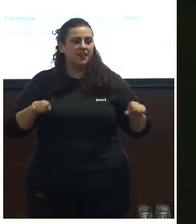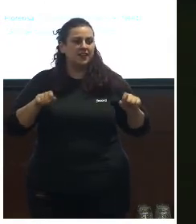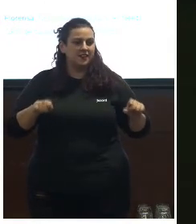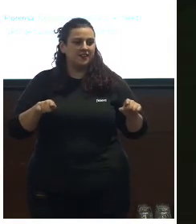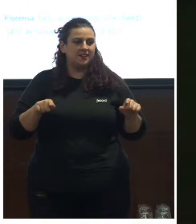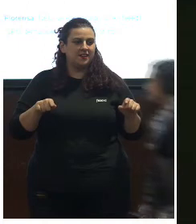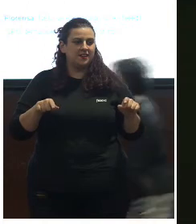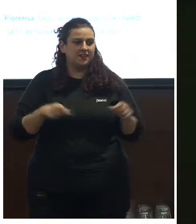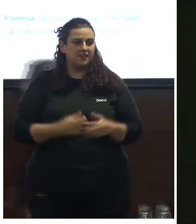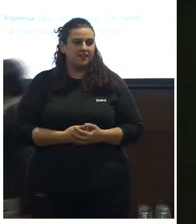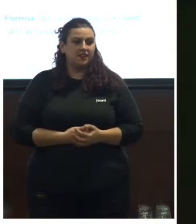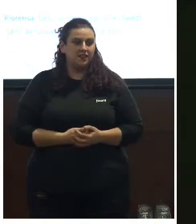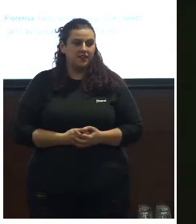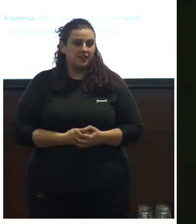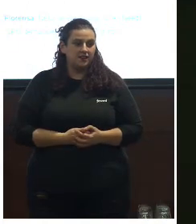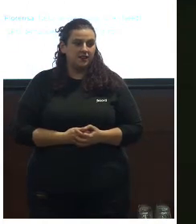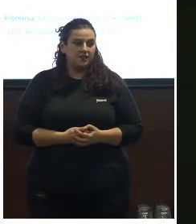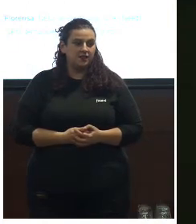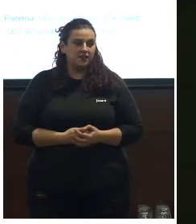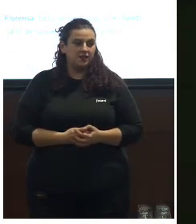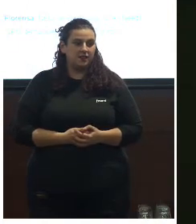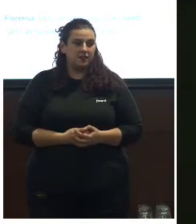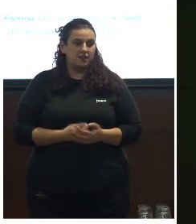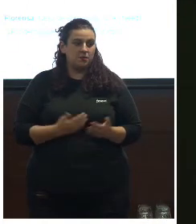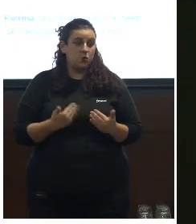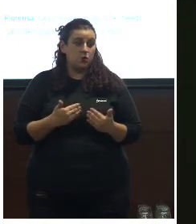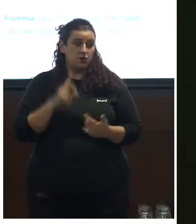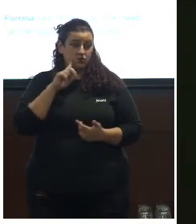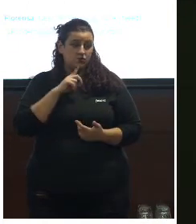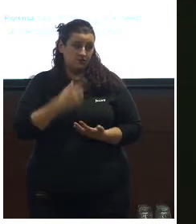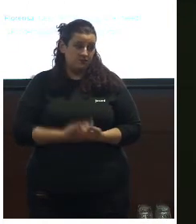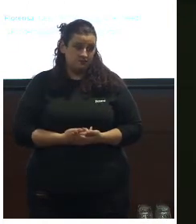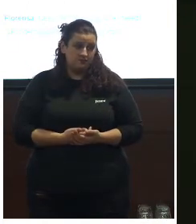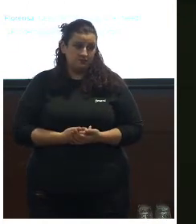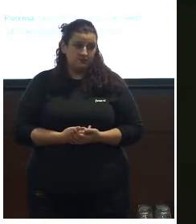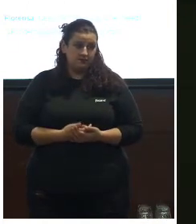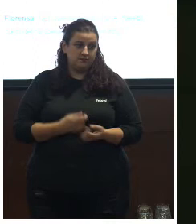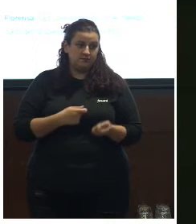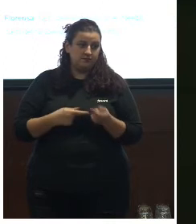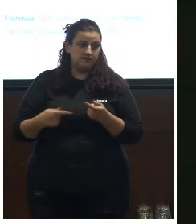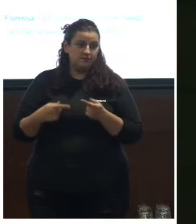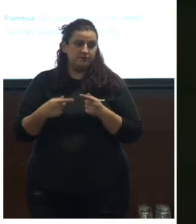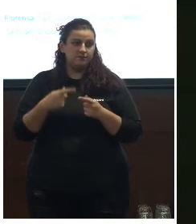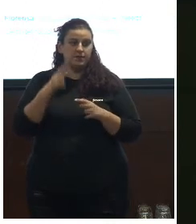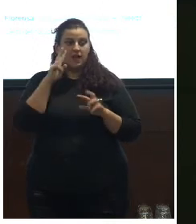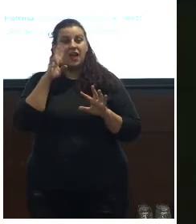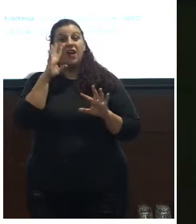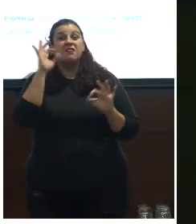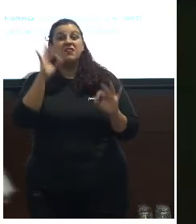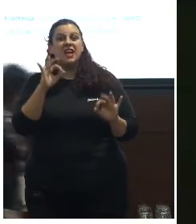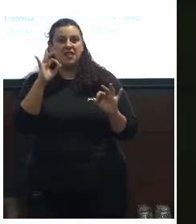mundo. Lugares inspeccionados personalmente para garantizar calidad y veracidad de la